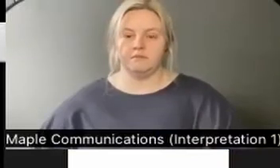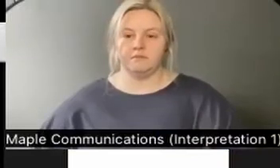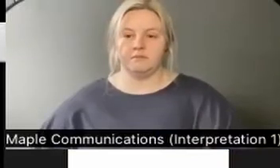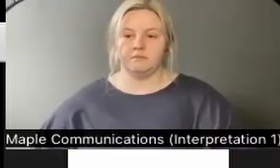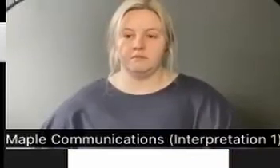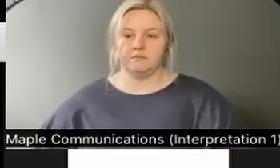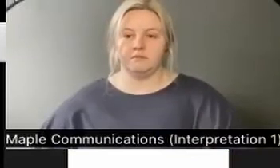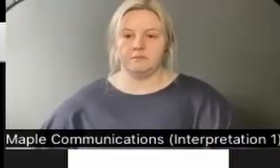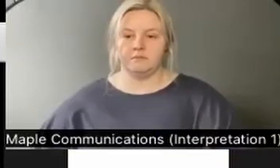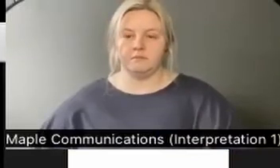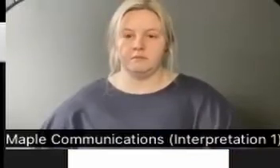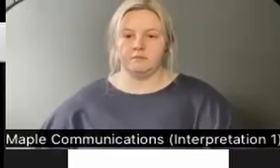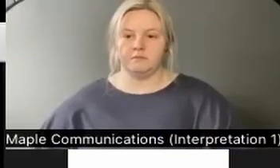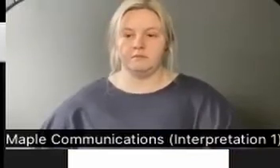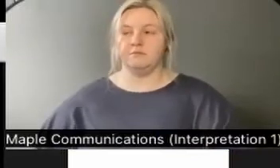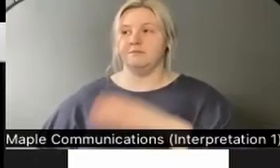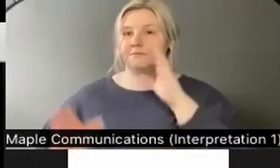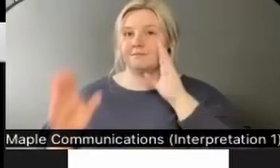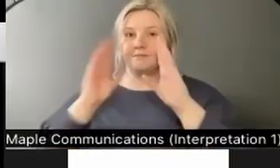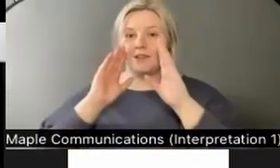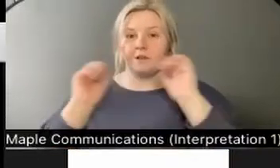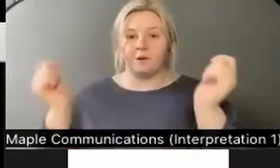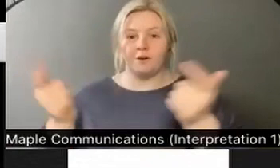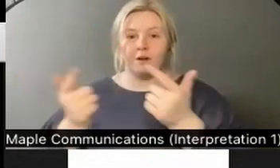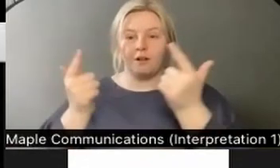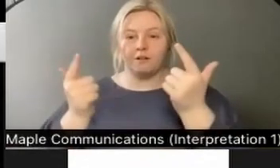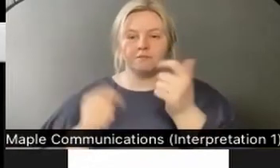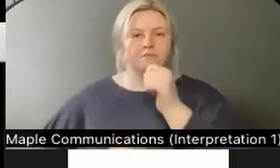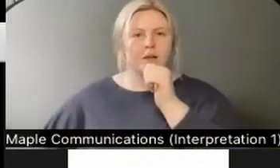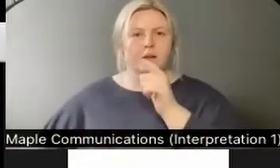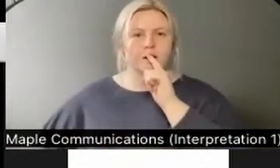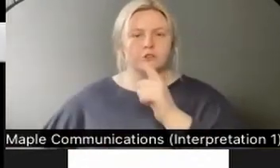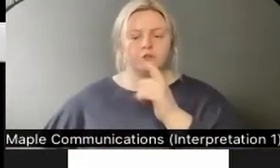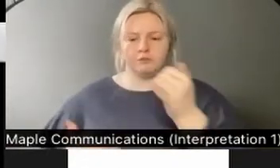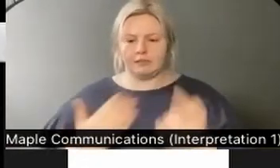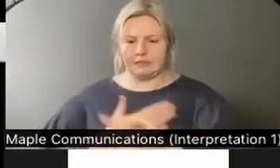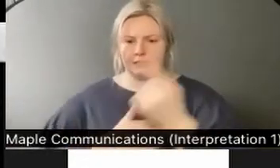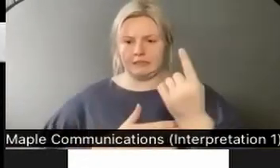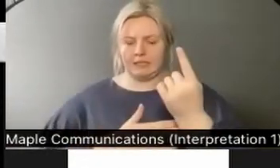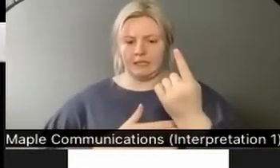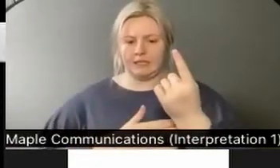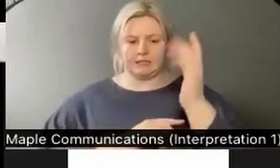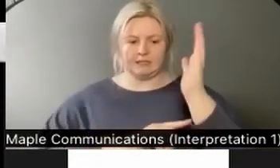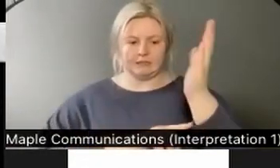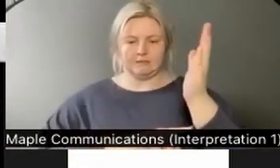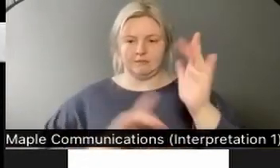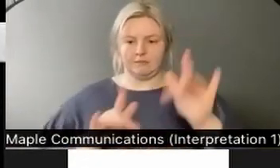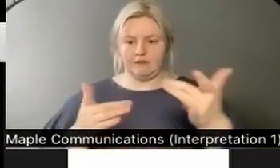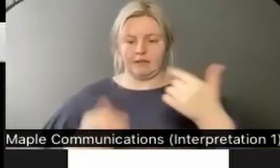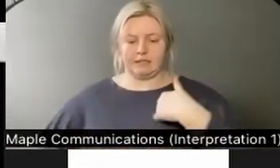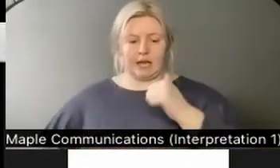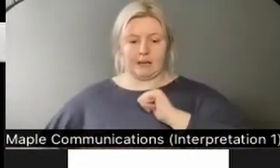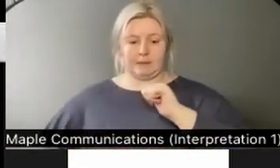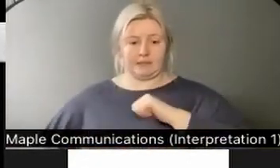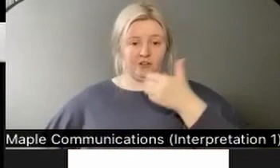Hello, good comrades. Because I'm not sure how much of today's disability filibuster I will actually be able to be present